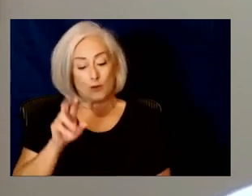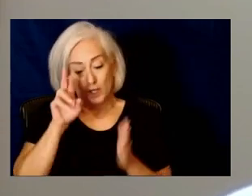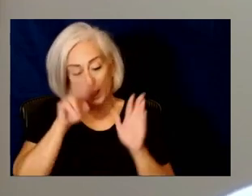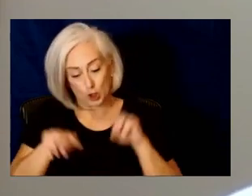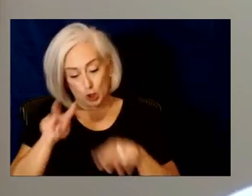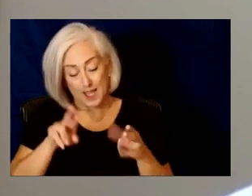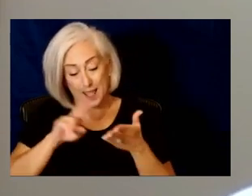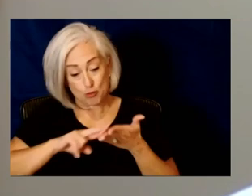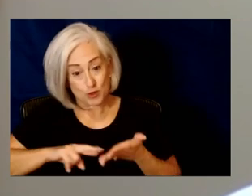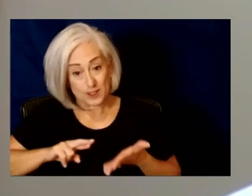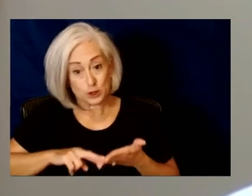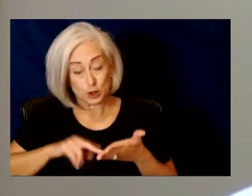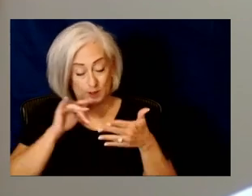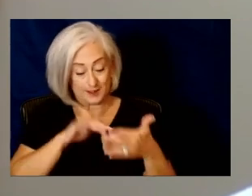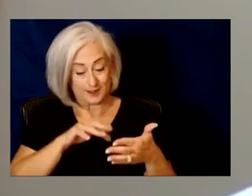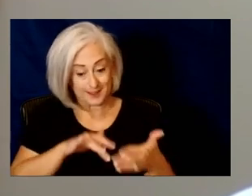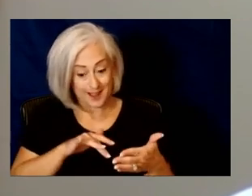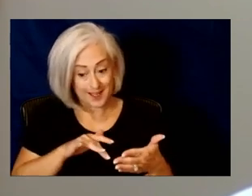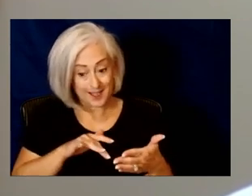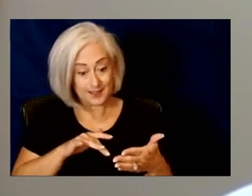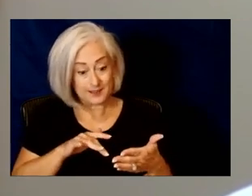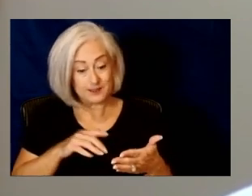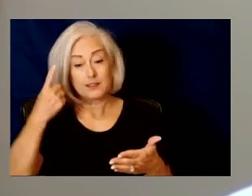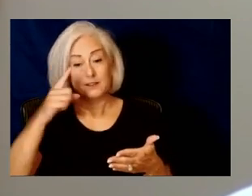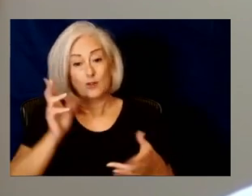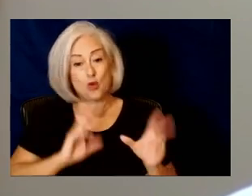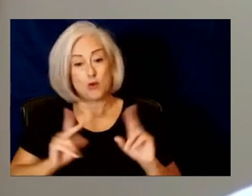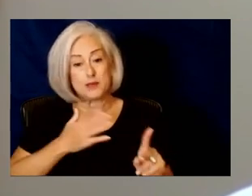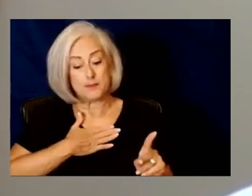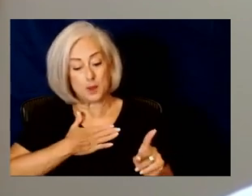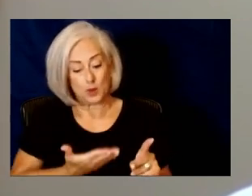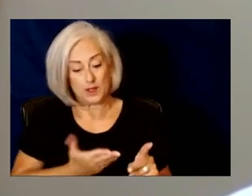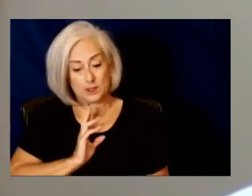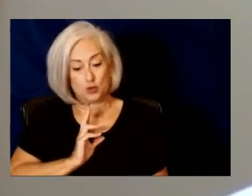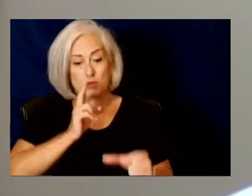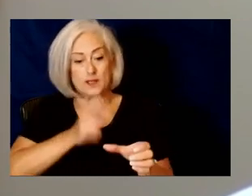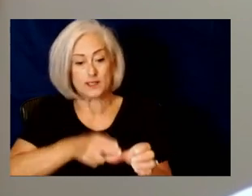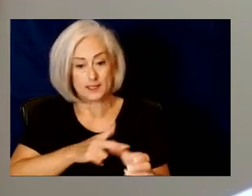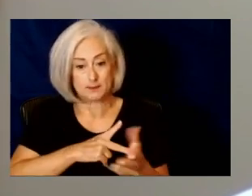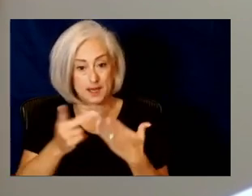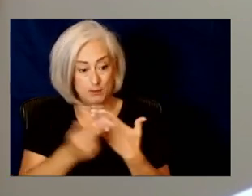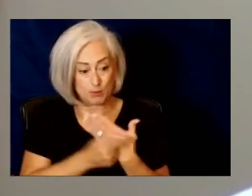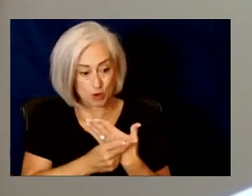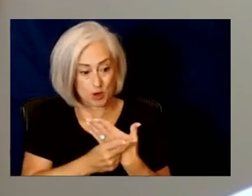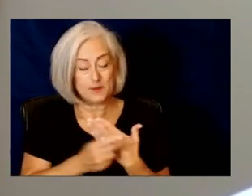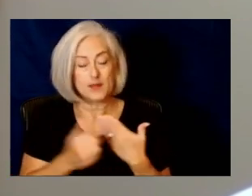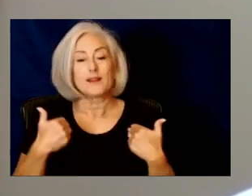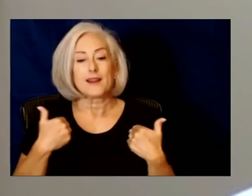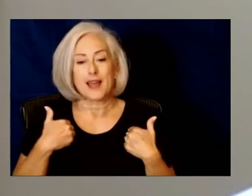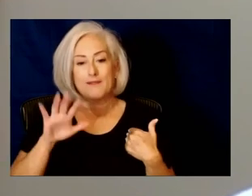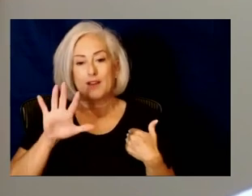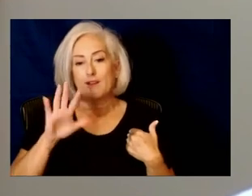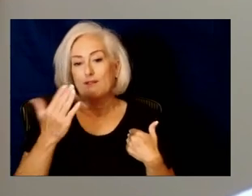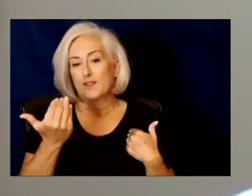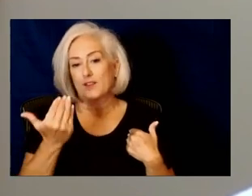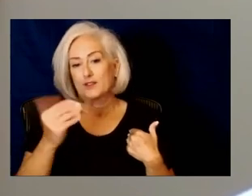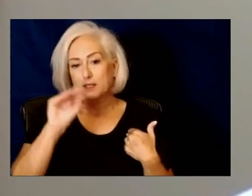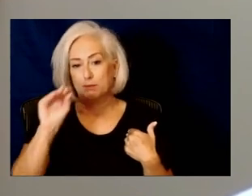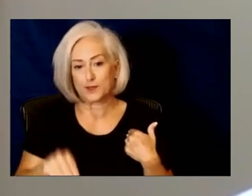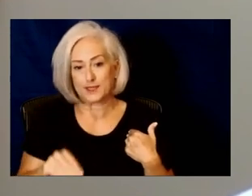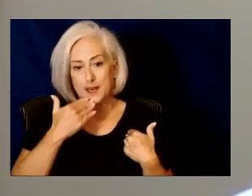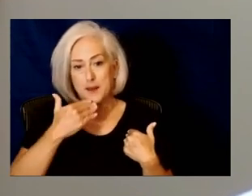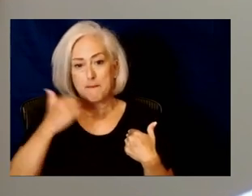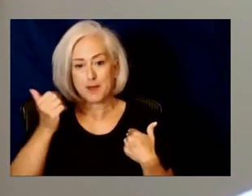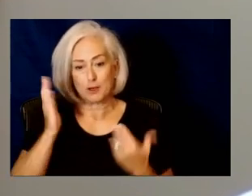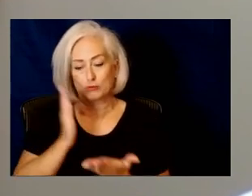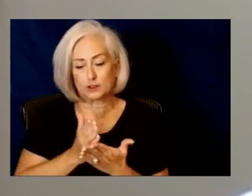people who are willing to participate in this program have at least a 15% better smoking cessation rate and adherence